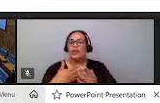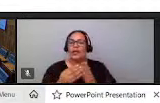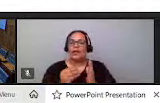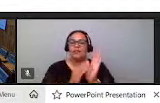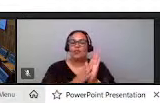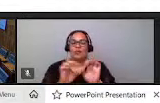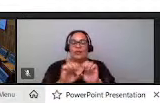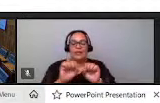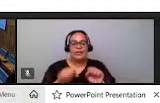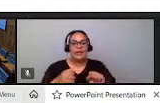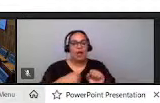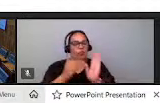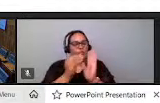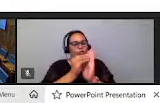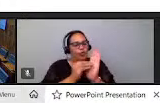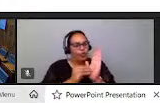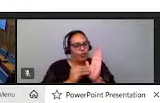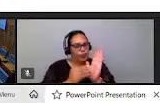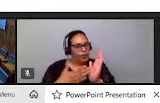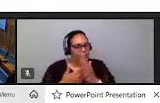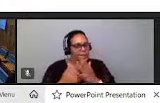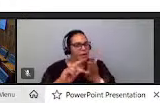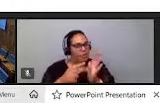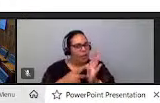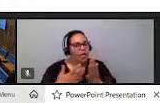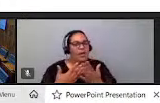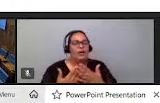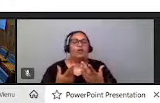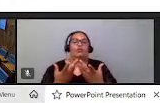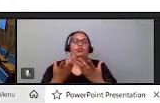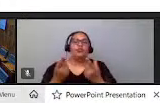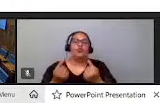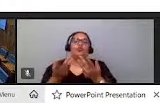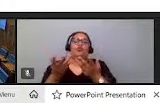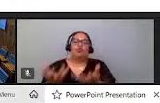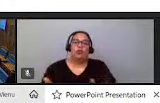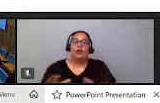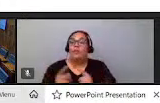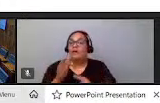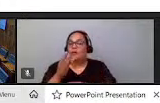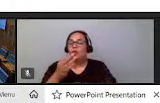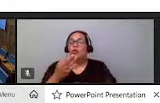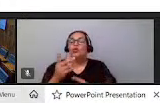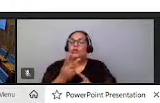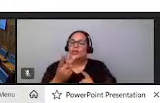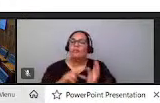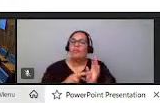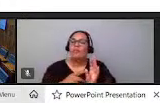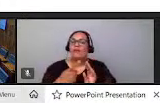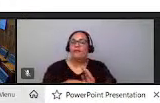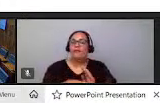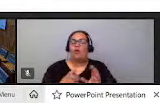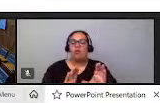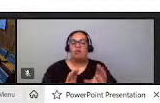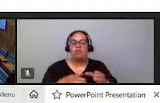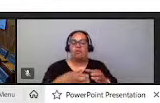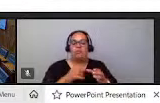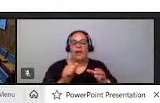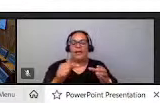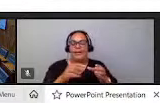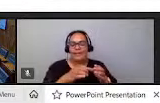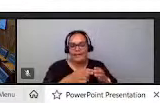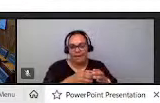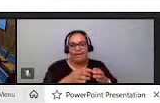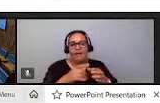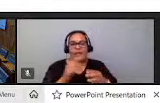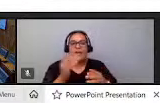our systems in place and to do just that uh in the future we're also planning for an 8 gang and that brings